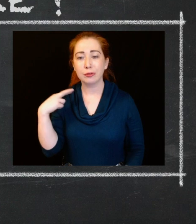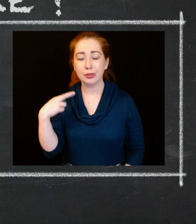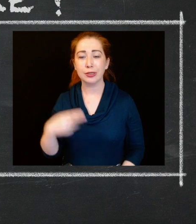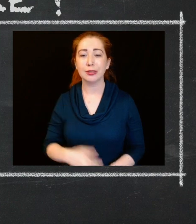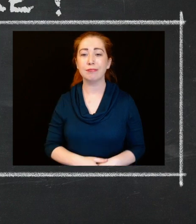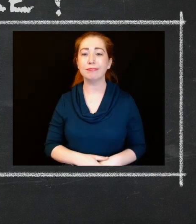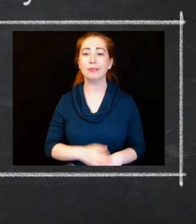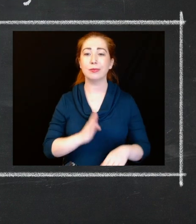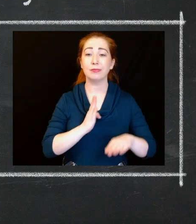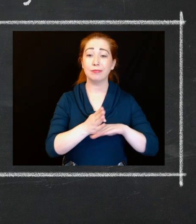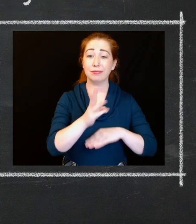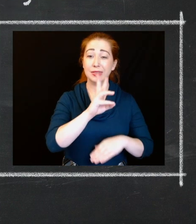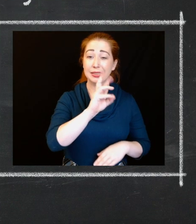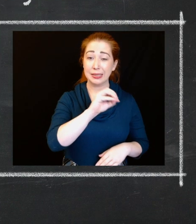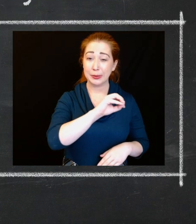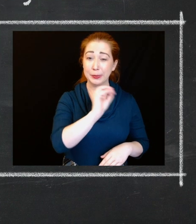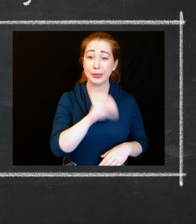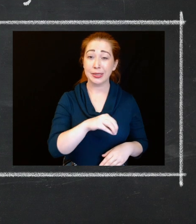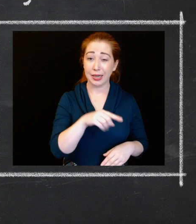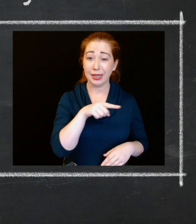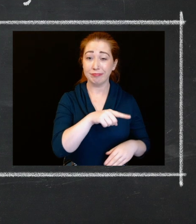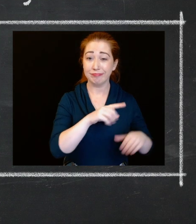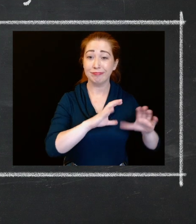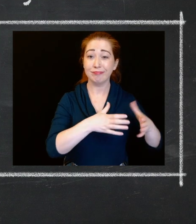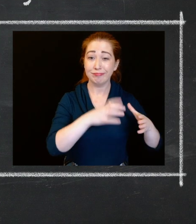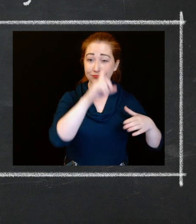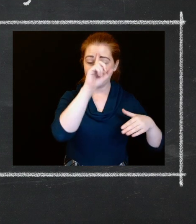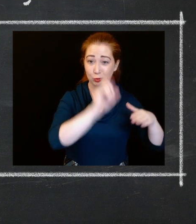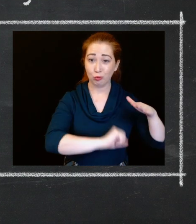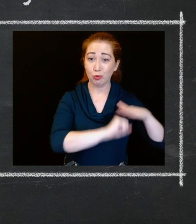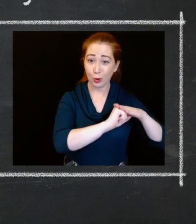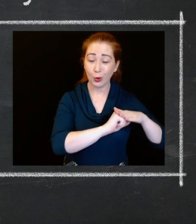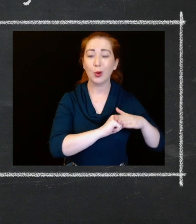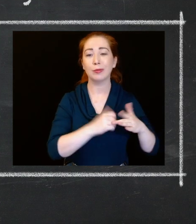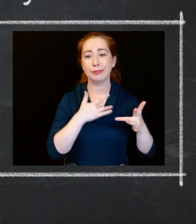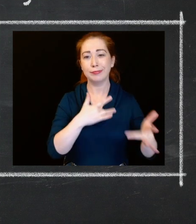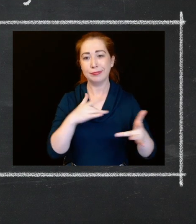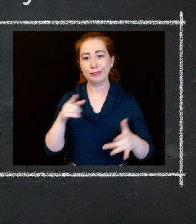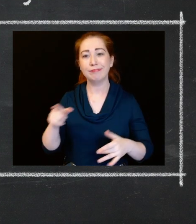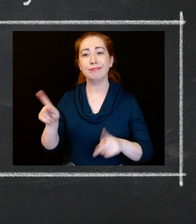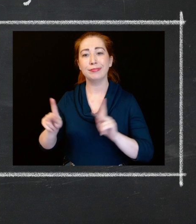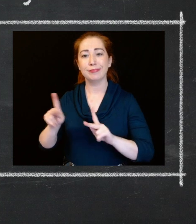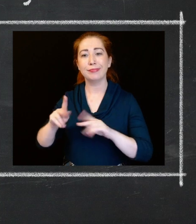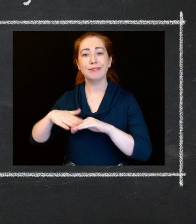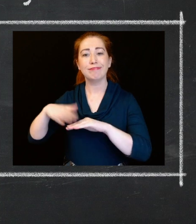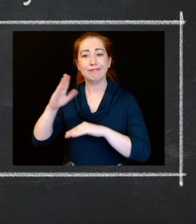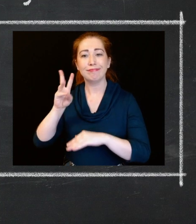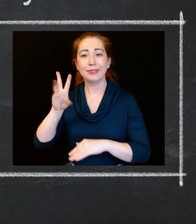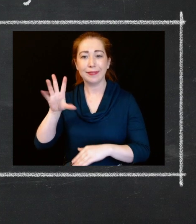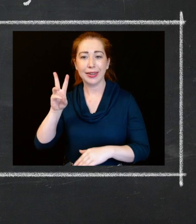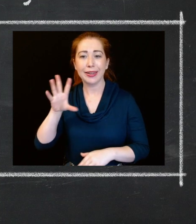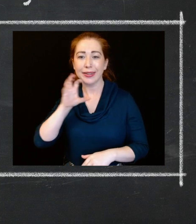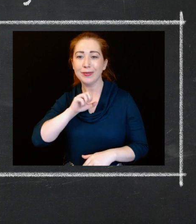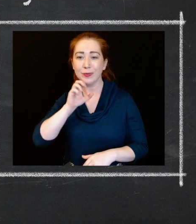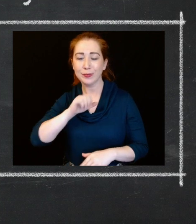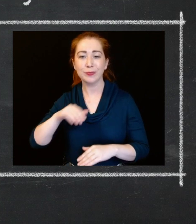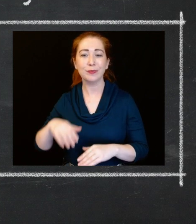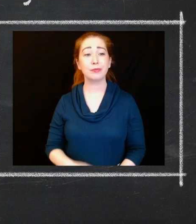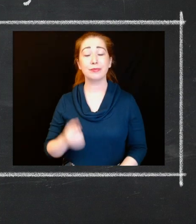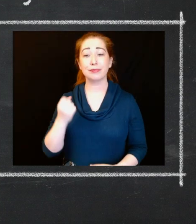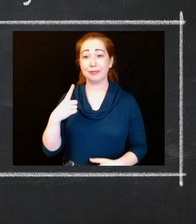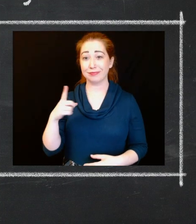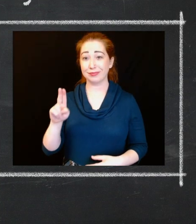older. Over 60% of strokes occur in people aged 65 years and older. This